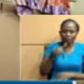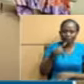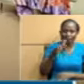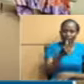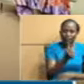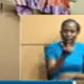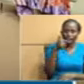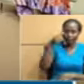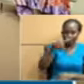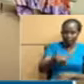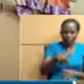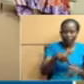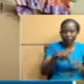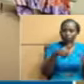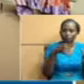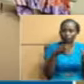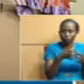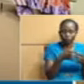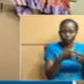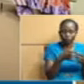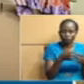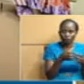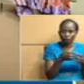for retirement benefits, but you still have